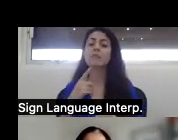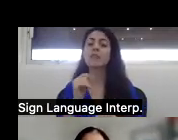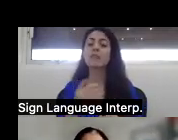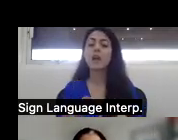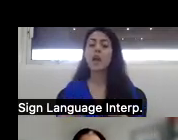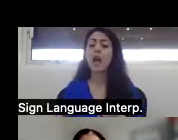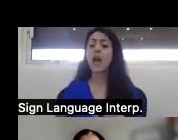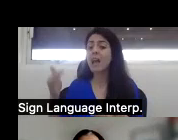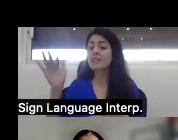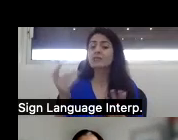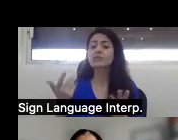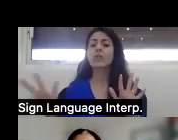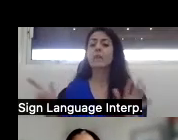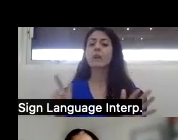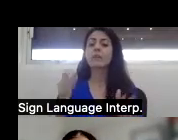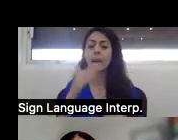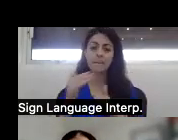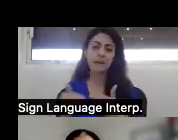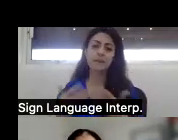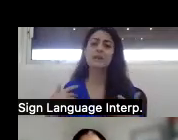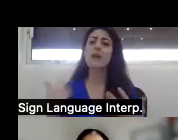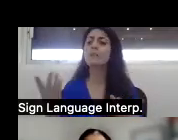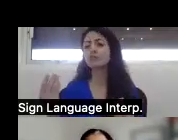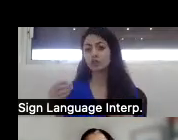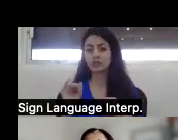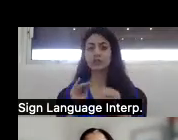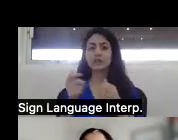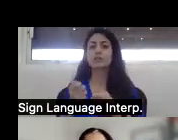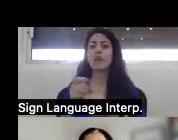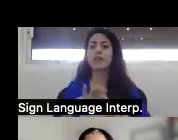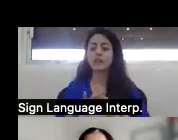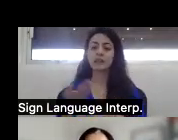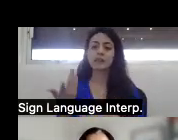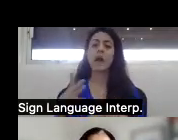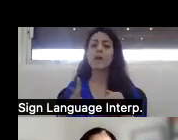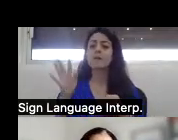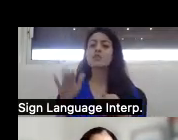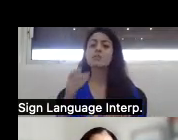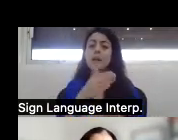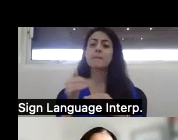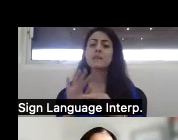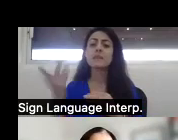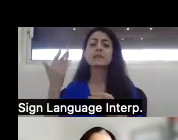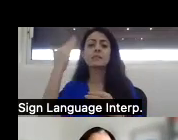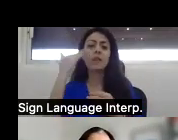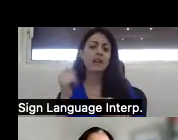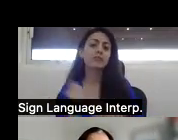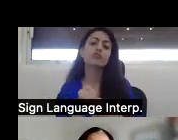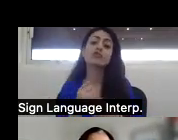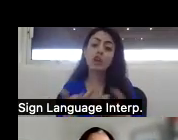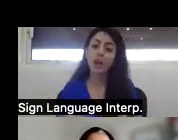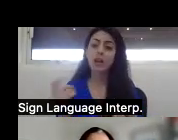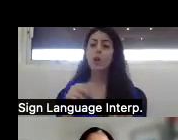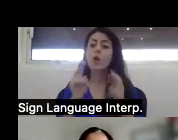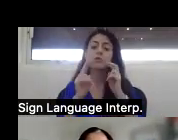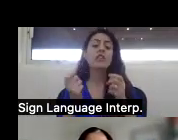estimates, and health insurance coverage among persons with disabilities is at 66%. Now,